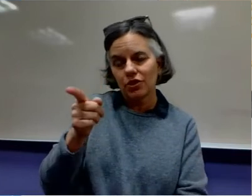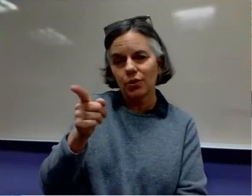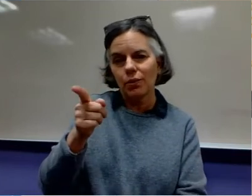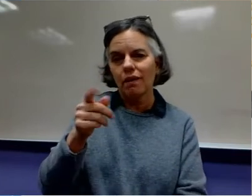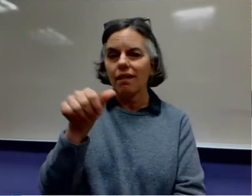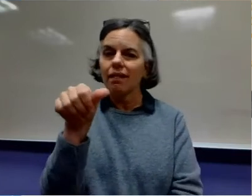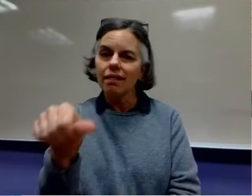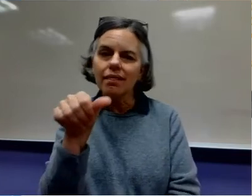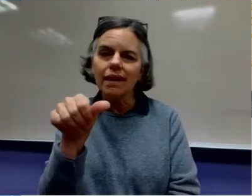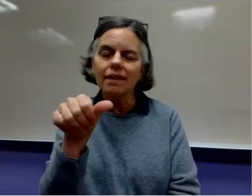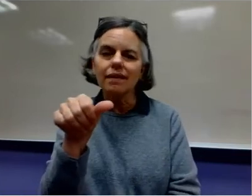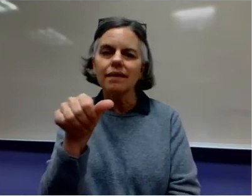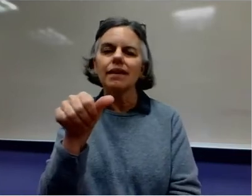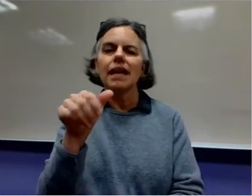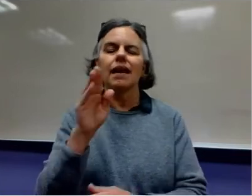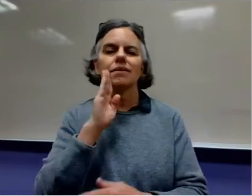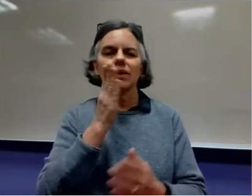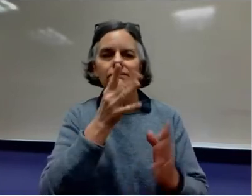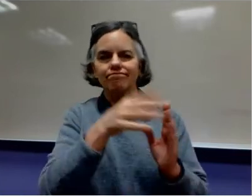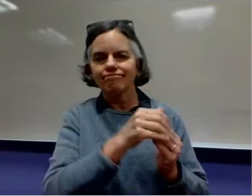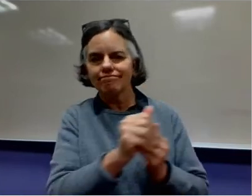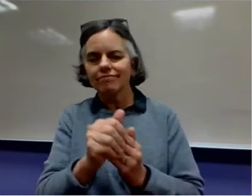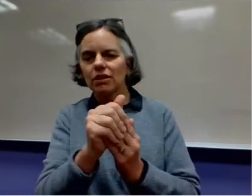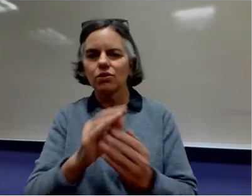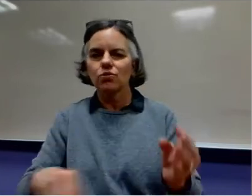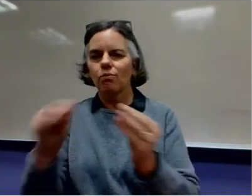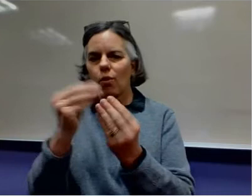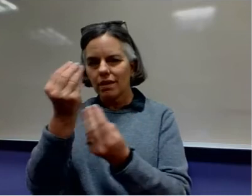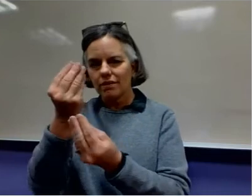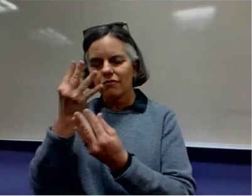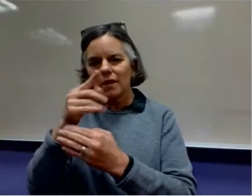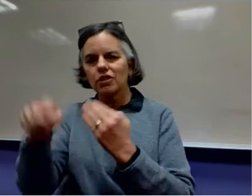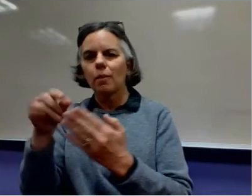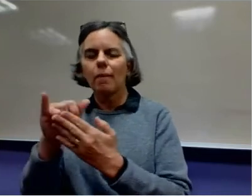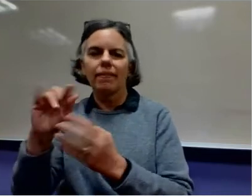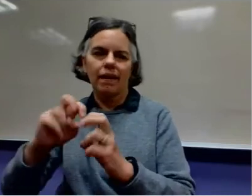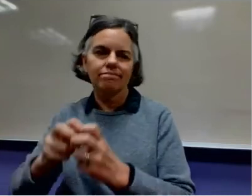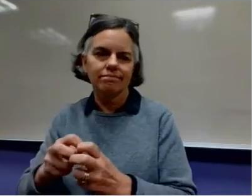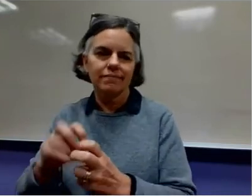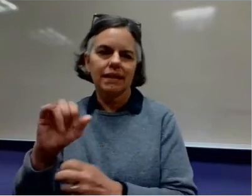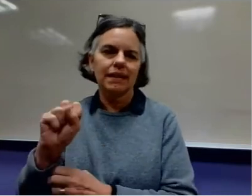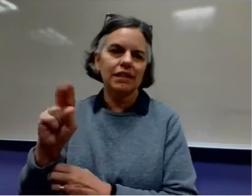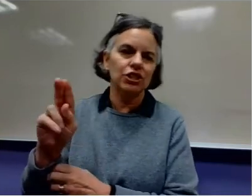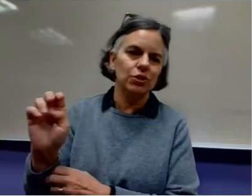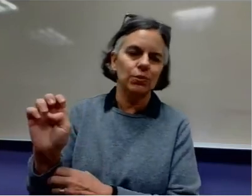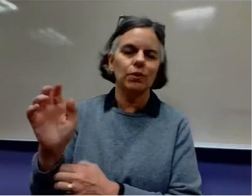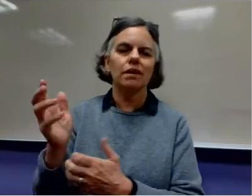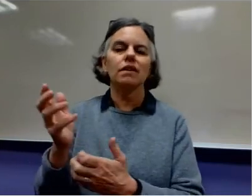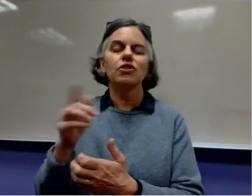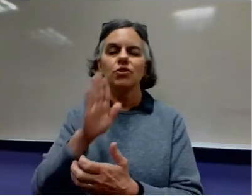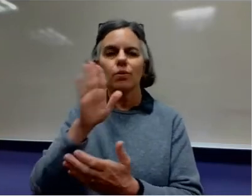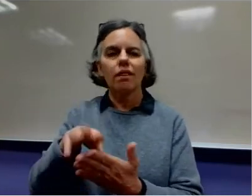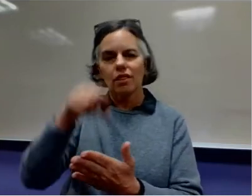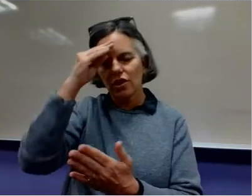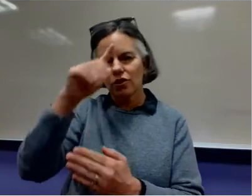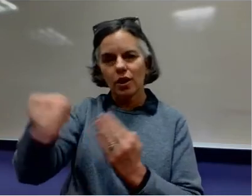Click here, and it'll take you to more information about that issue. So you'll learn about that issue.